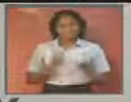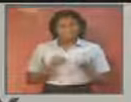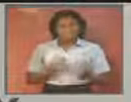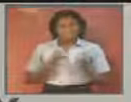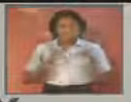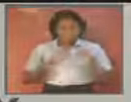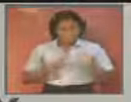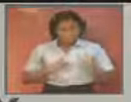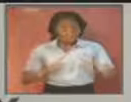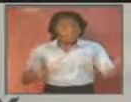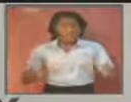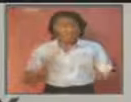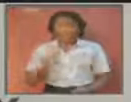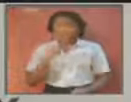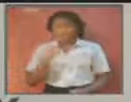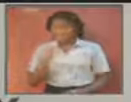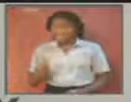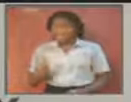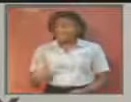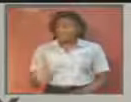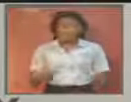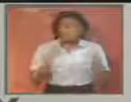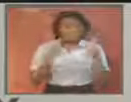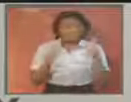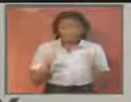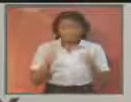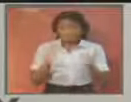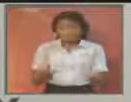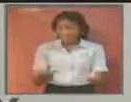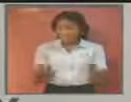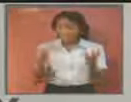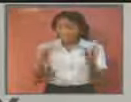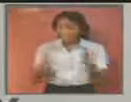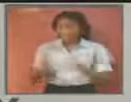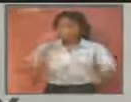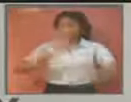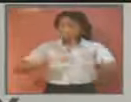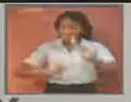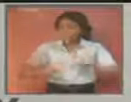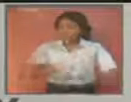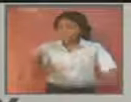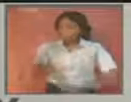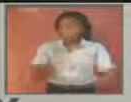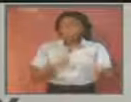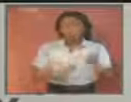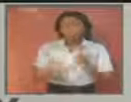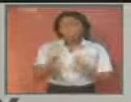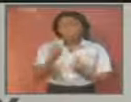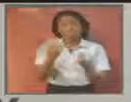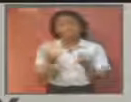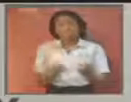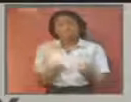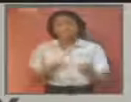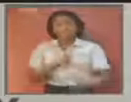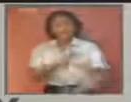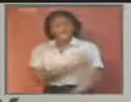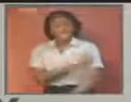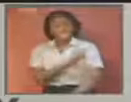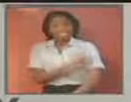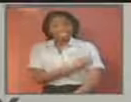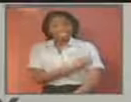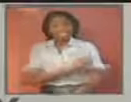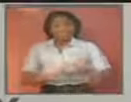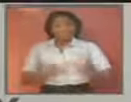very encouraging sign with increasing vaccination uptake. We currently